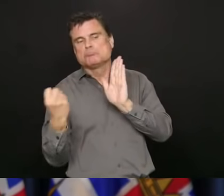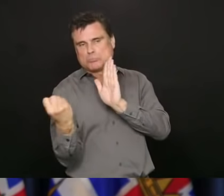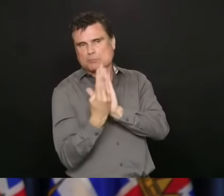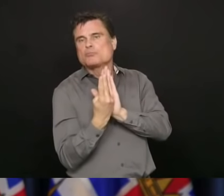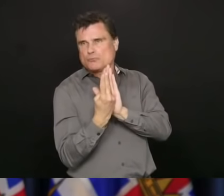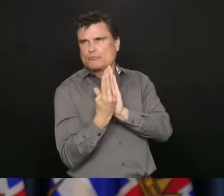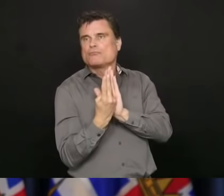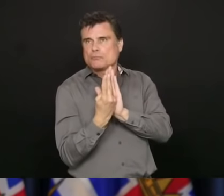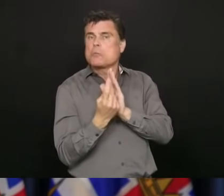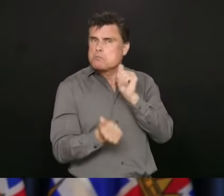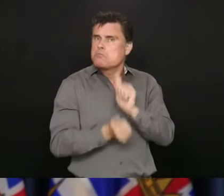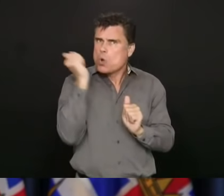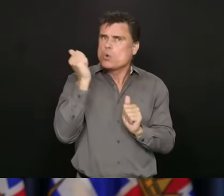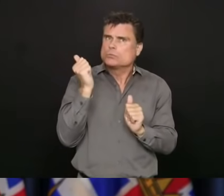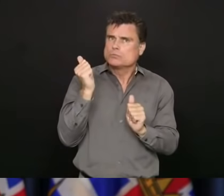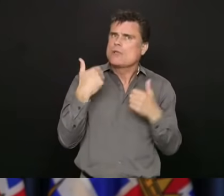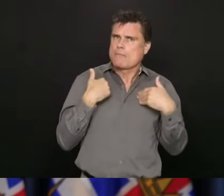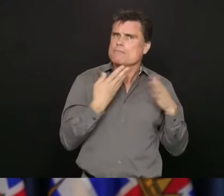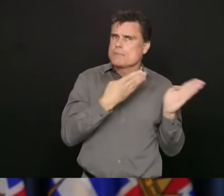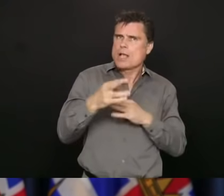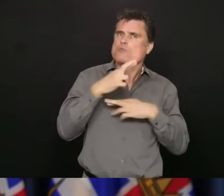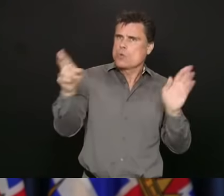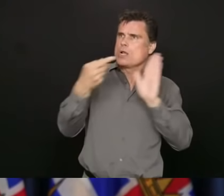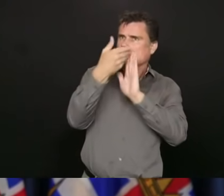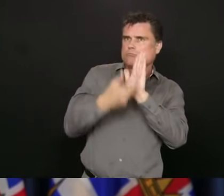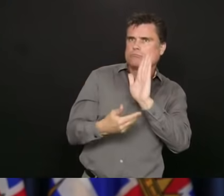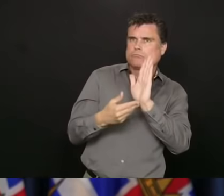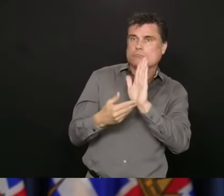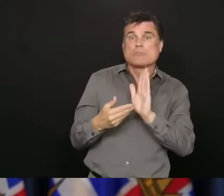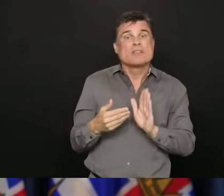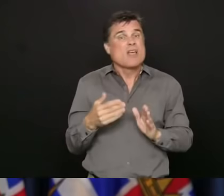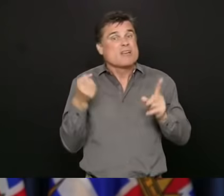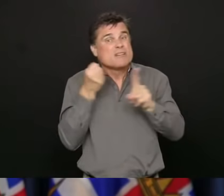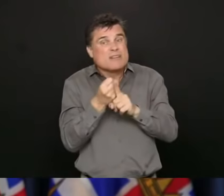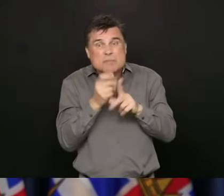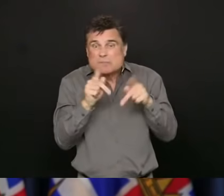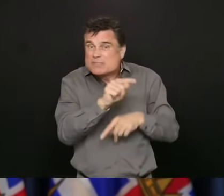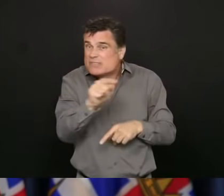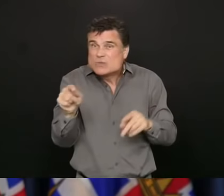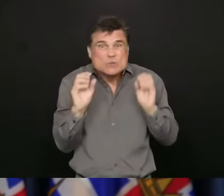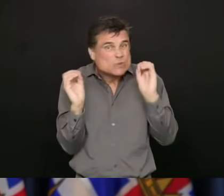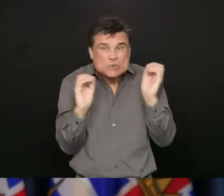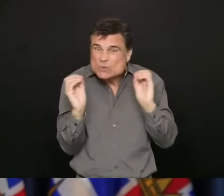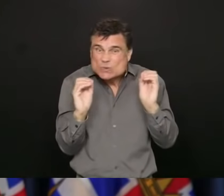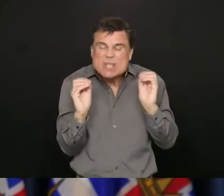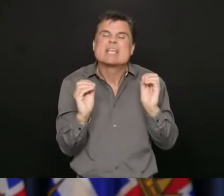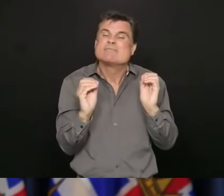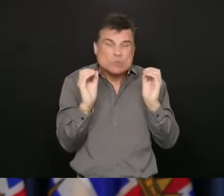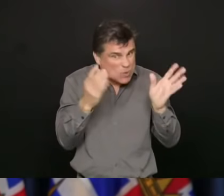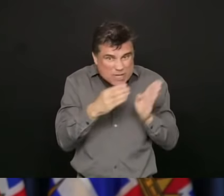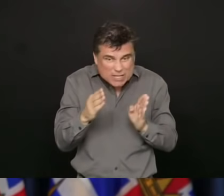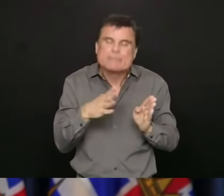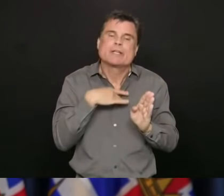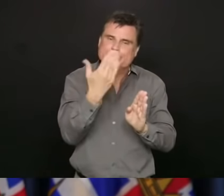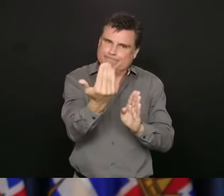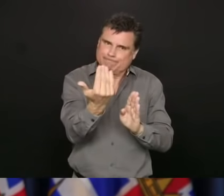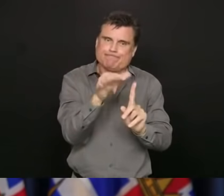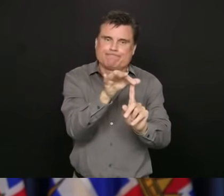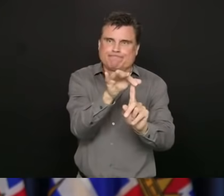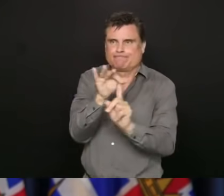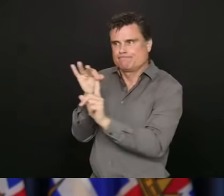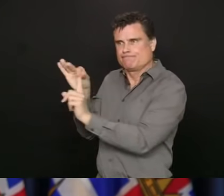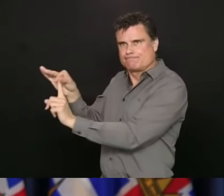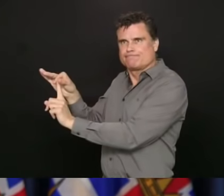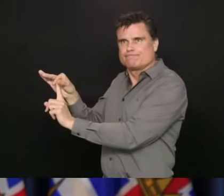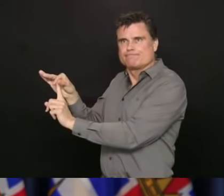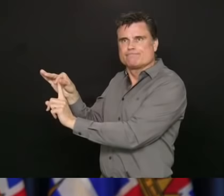quarantine was low, and it was specifically because they did not have a plan. If people presented symptoms, they were taken in a completely